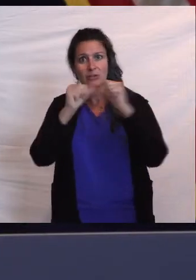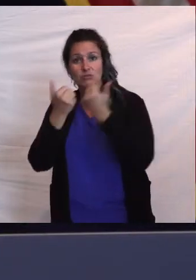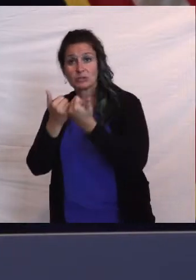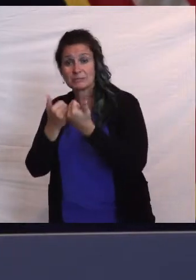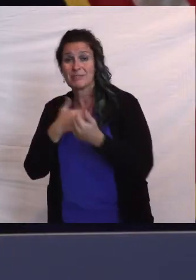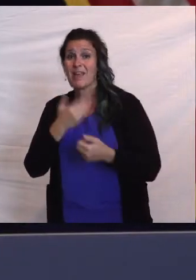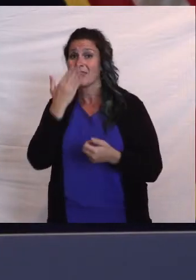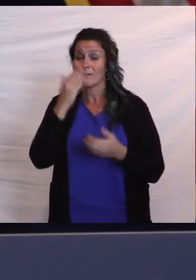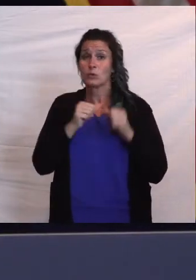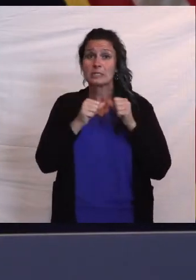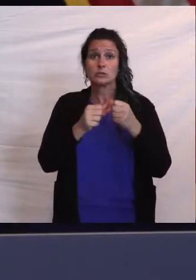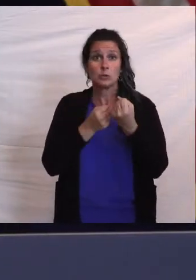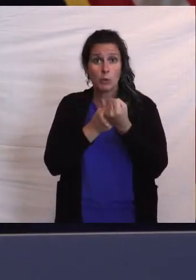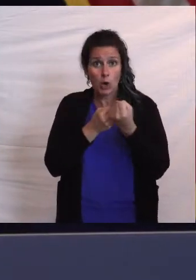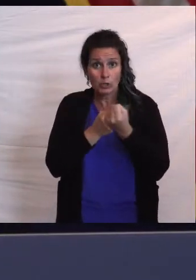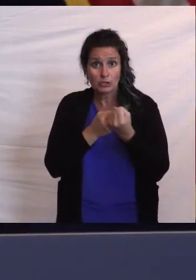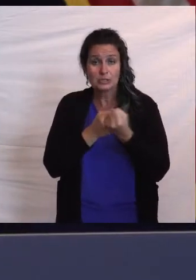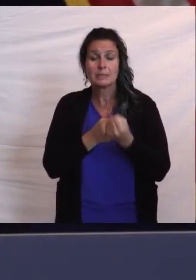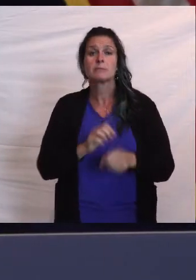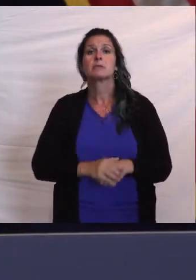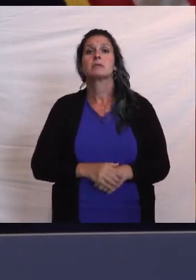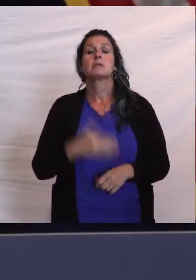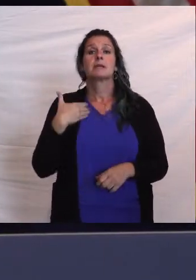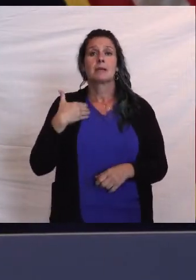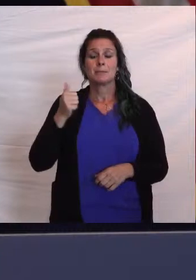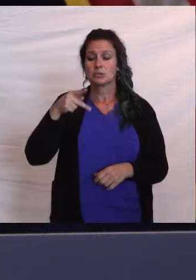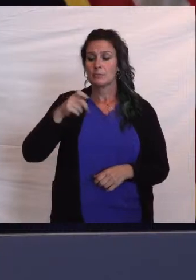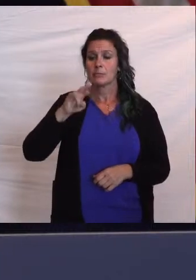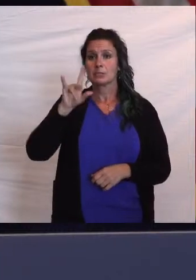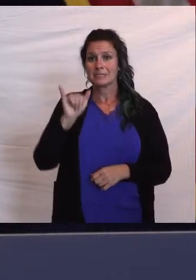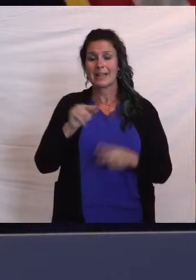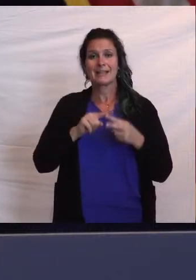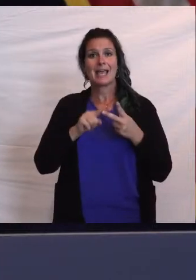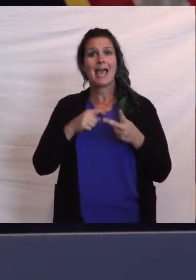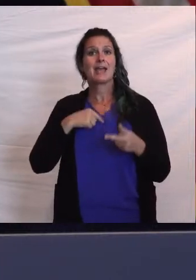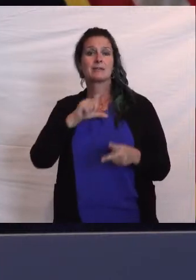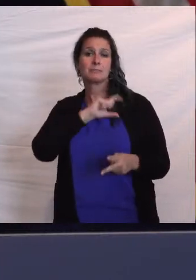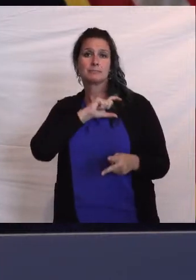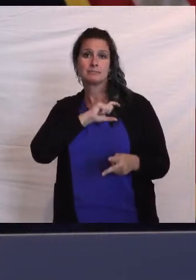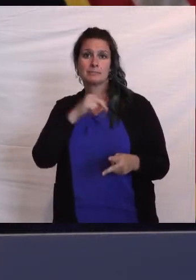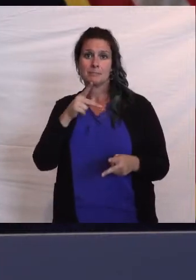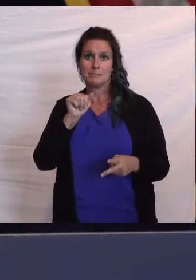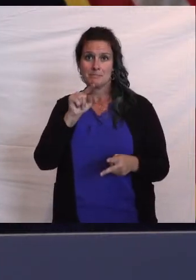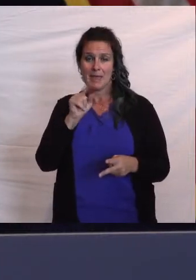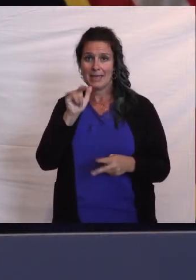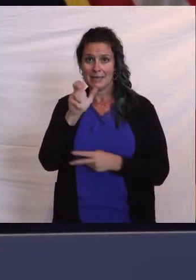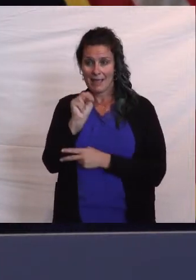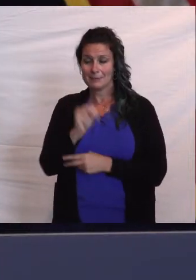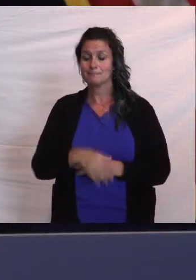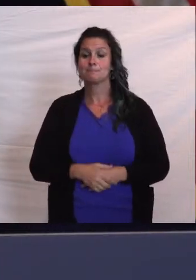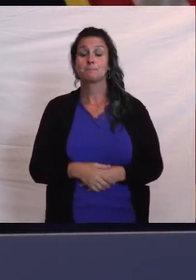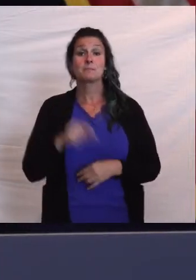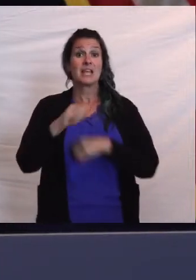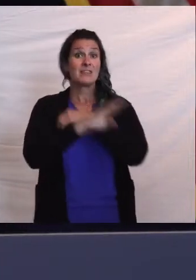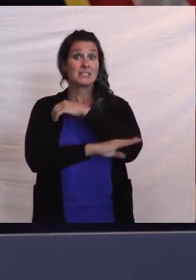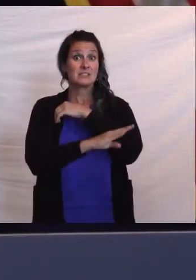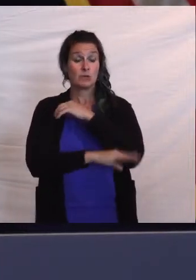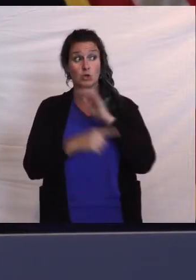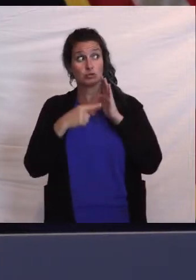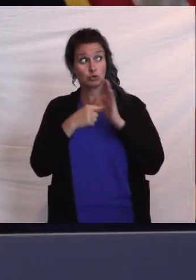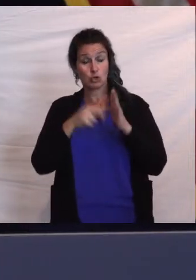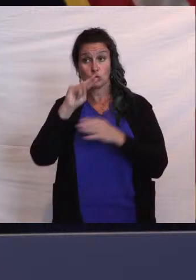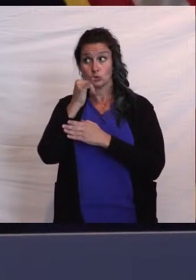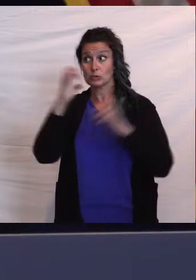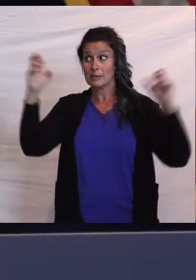continued partnership, Commissioner Persicelli and Colonel Callahan. This fall marks our state's return